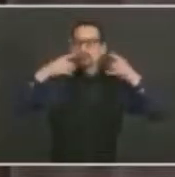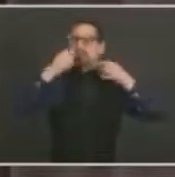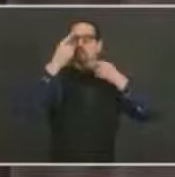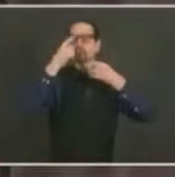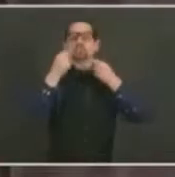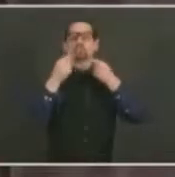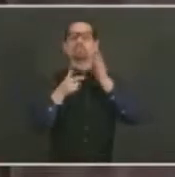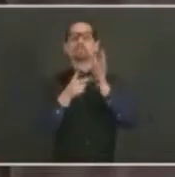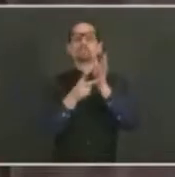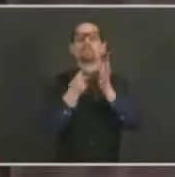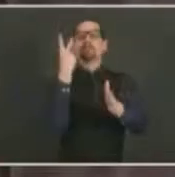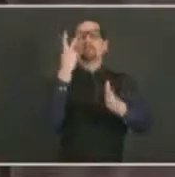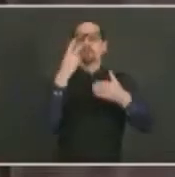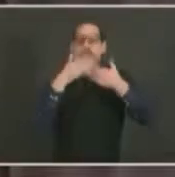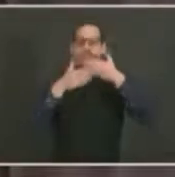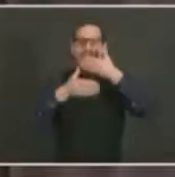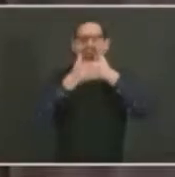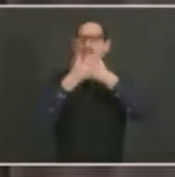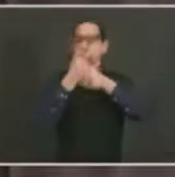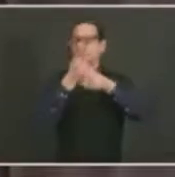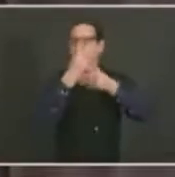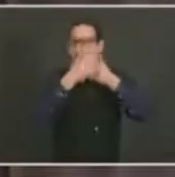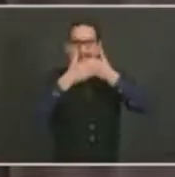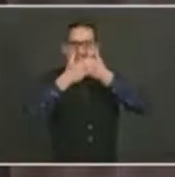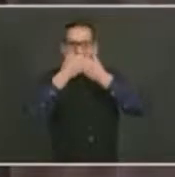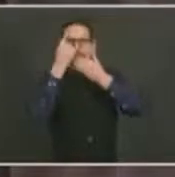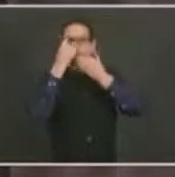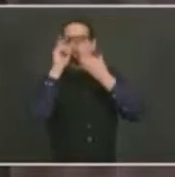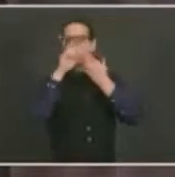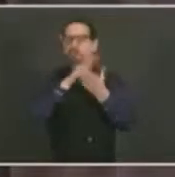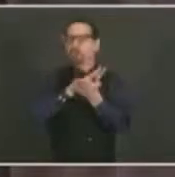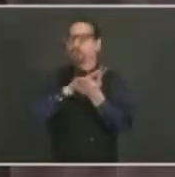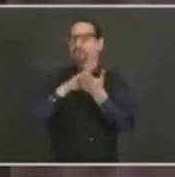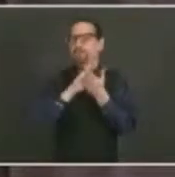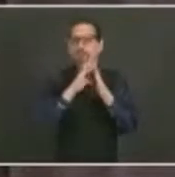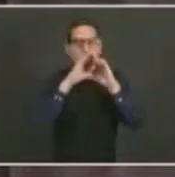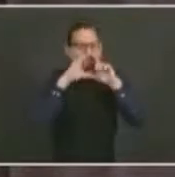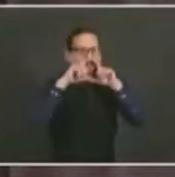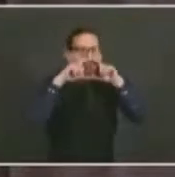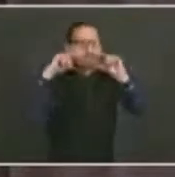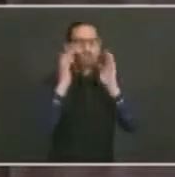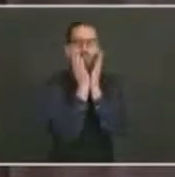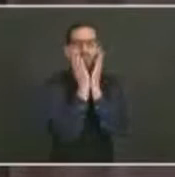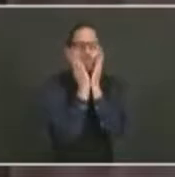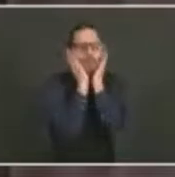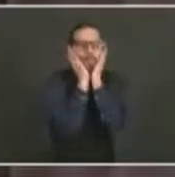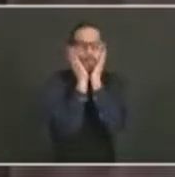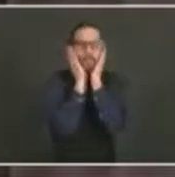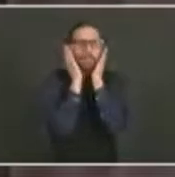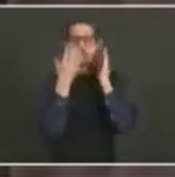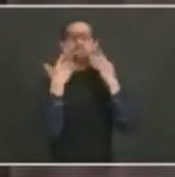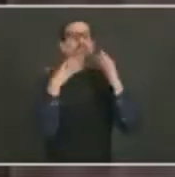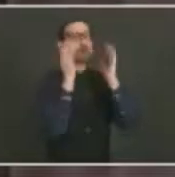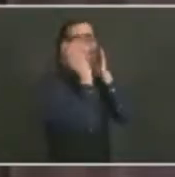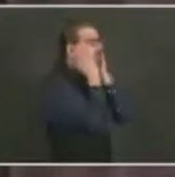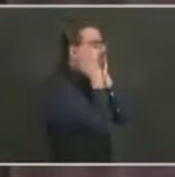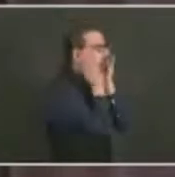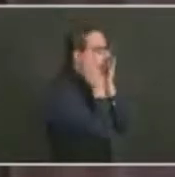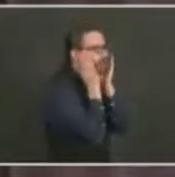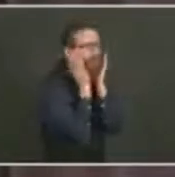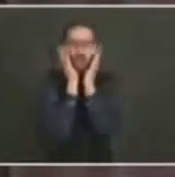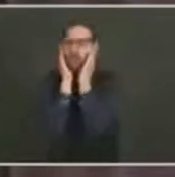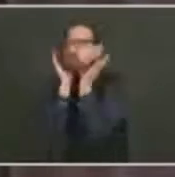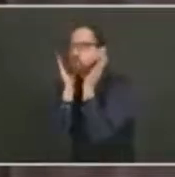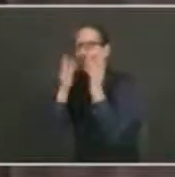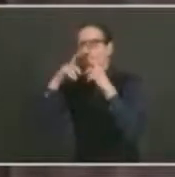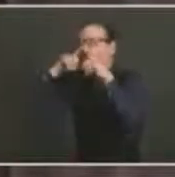possible. So do what you can to get access to the higher grade masks, and then make sure no matter what you have, that you're